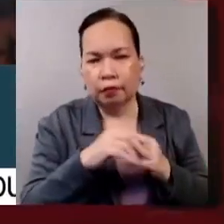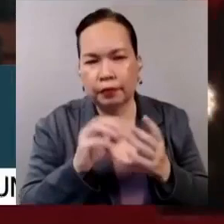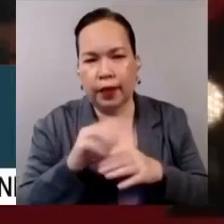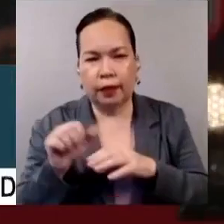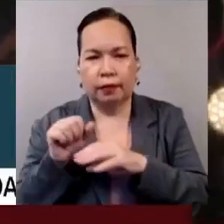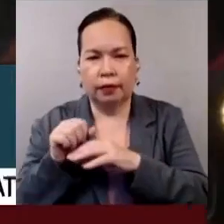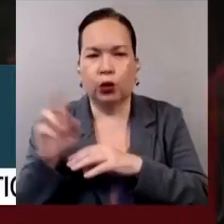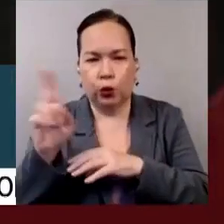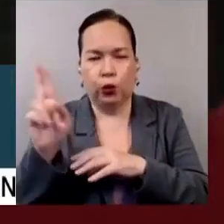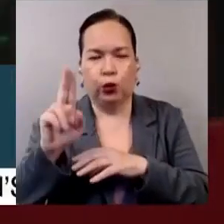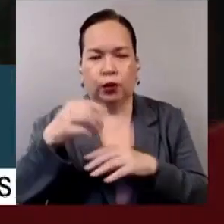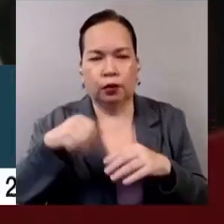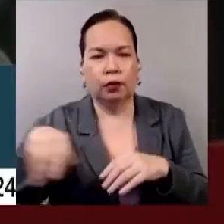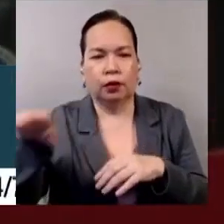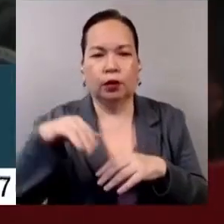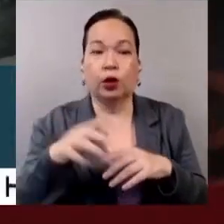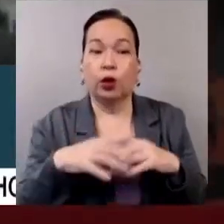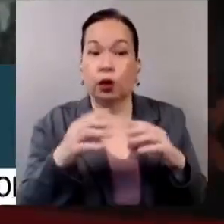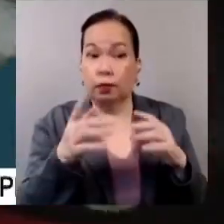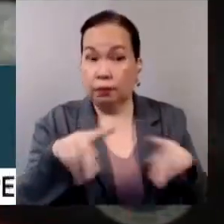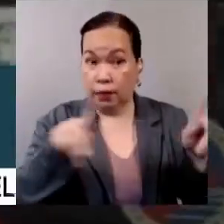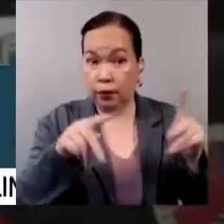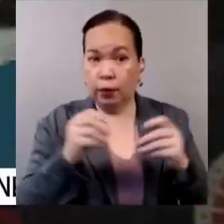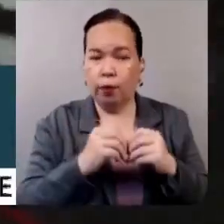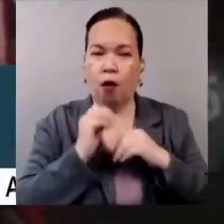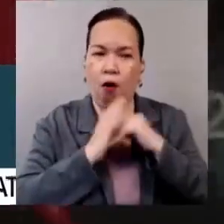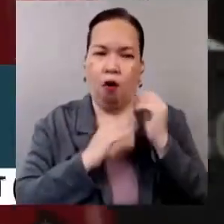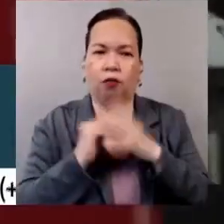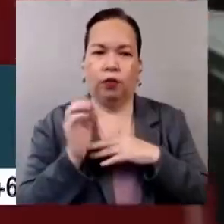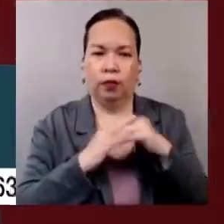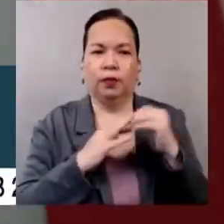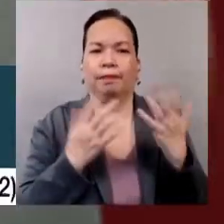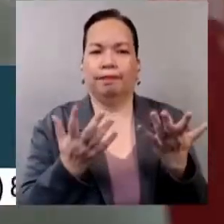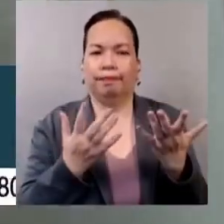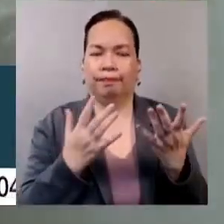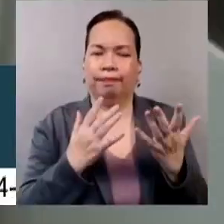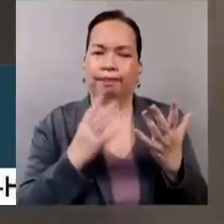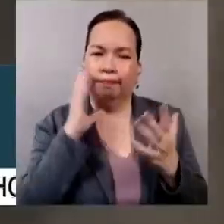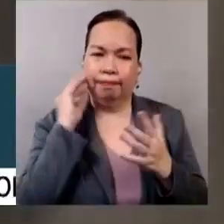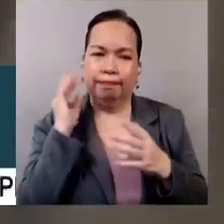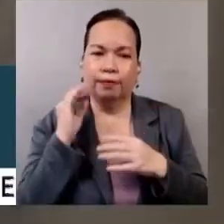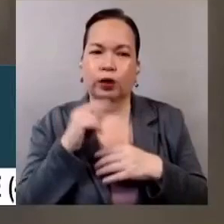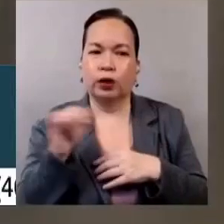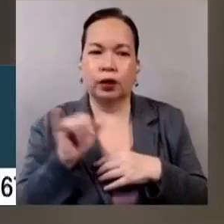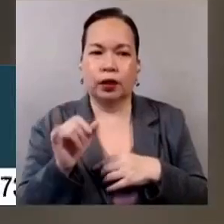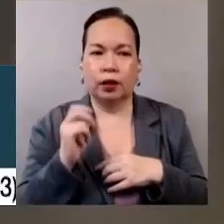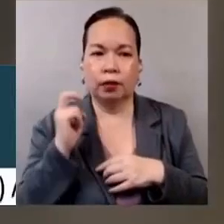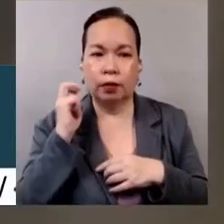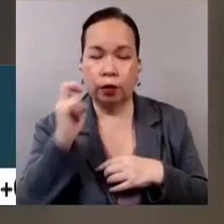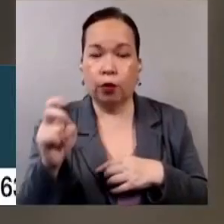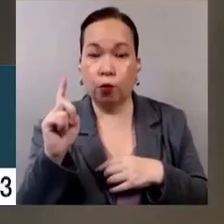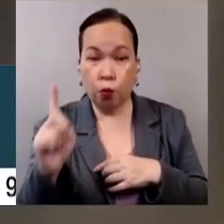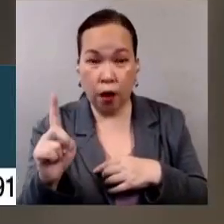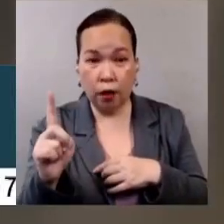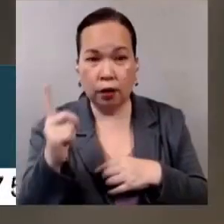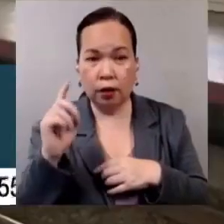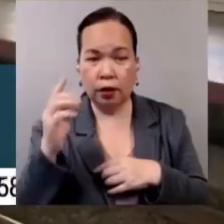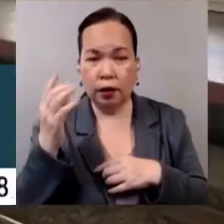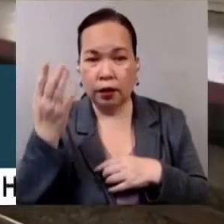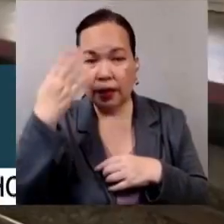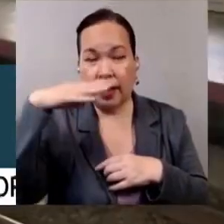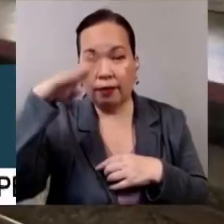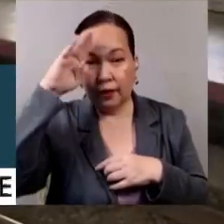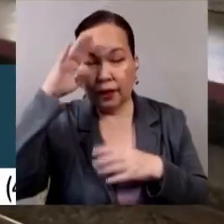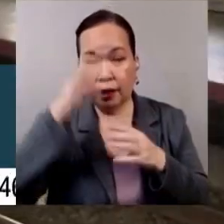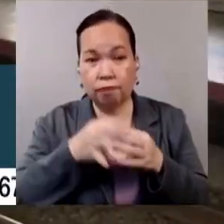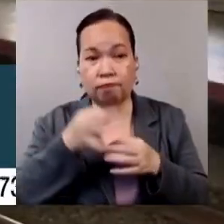to a more comfortable riding experience. The same trains will also be used for the LRT1 Cavite Extension project in the future.